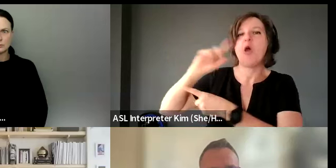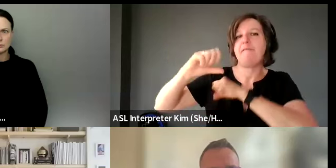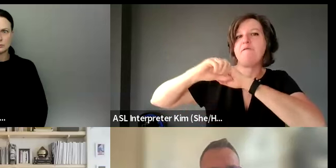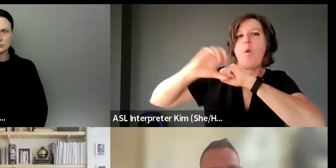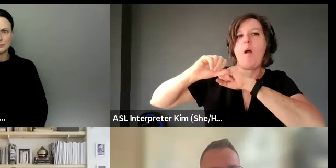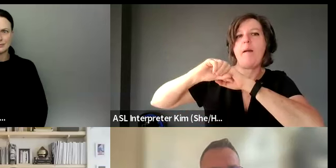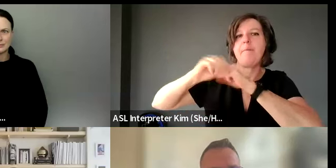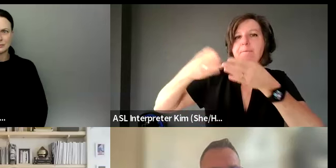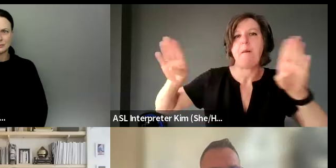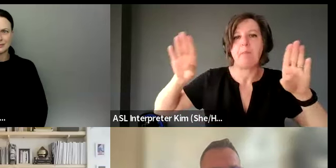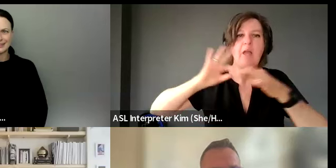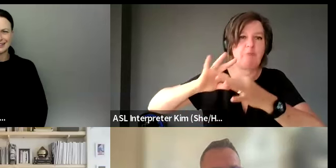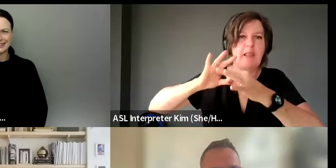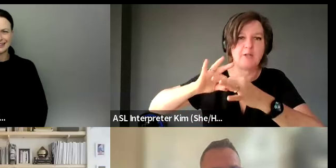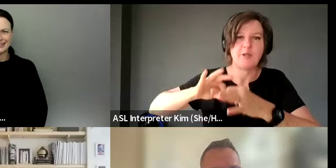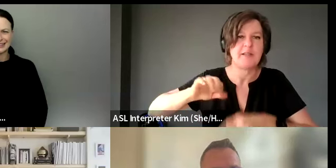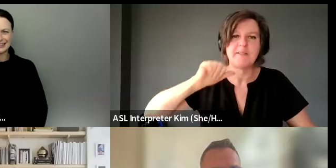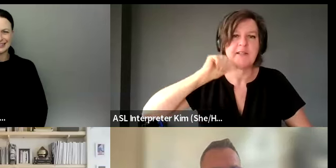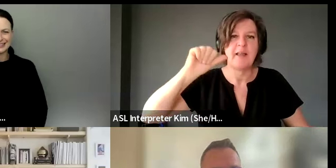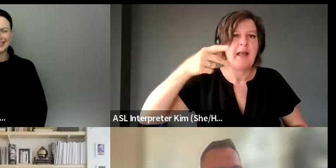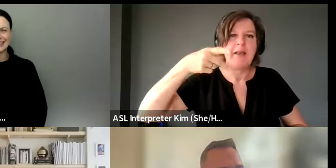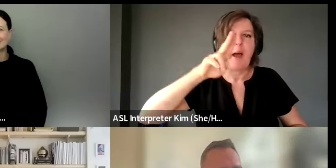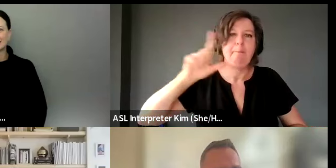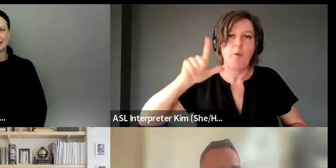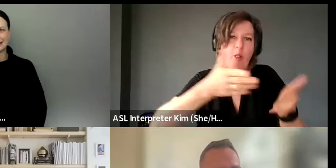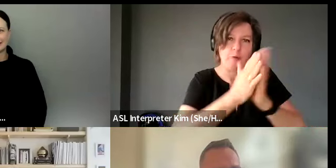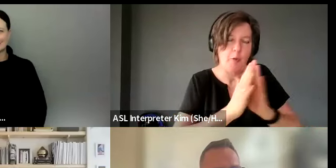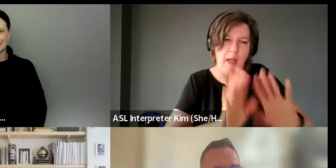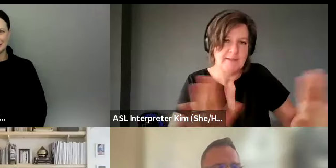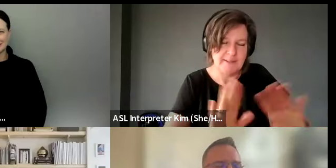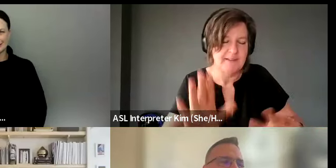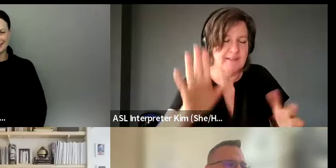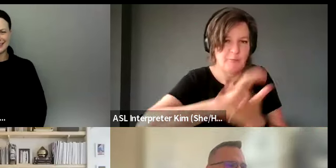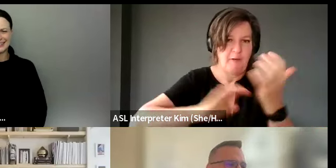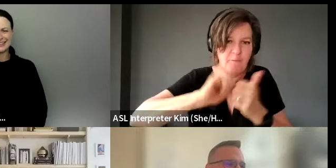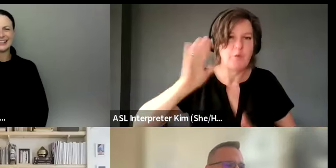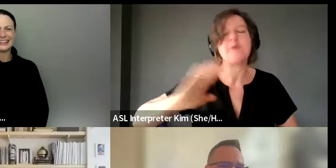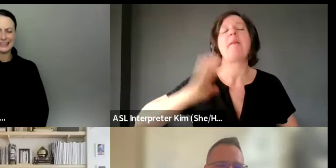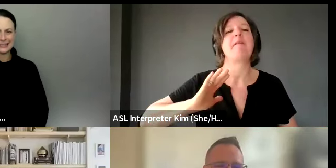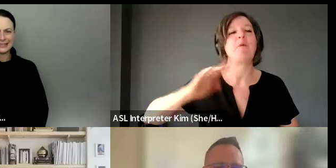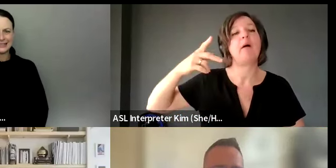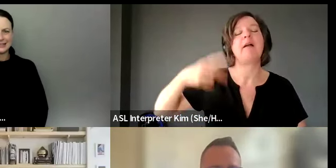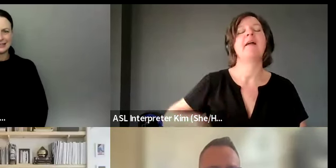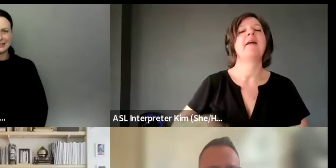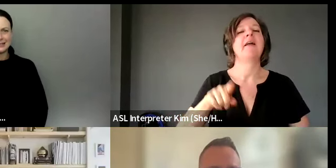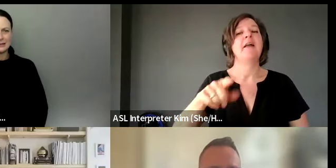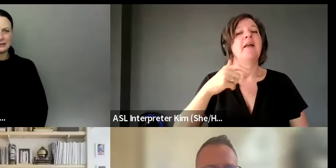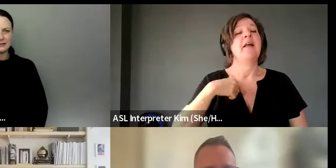request. We had that confusion before. The link is in the